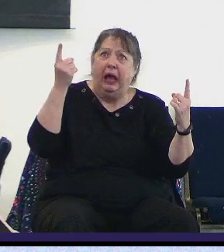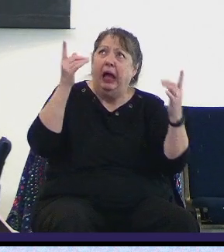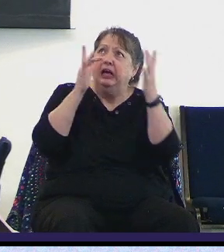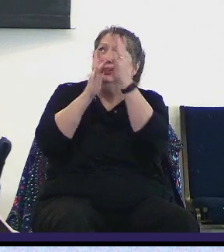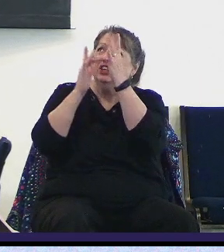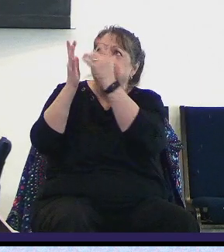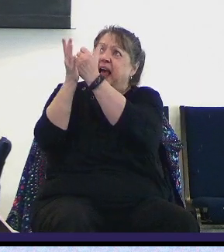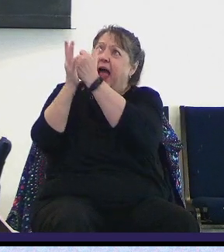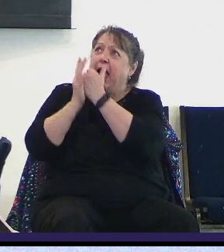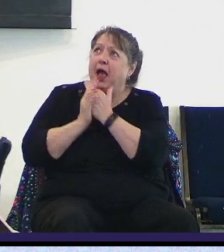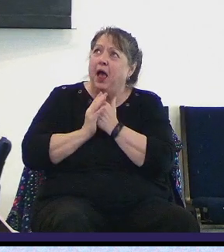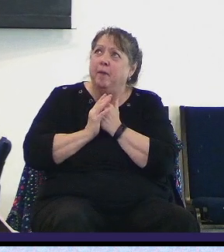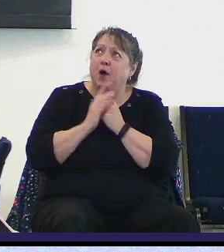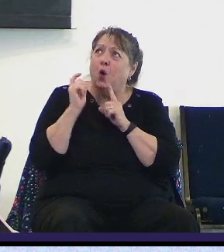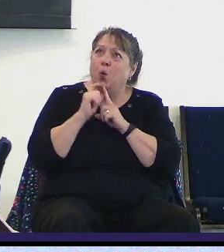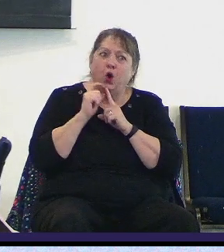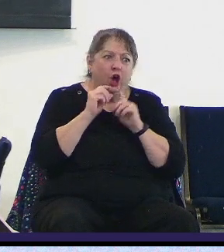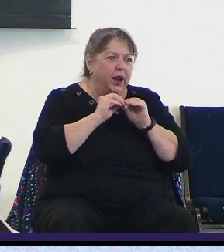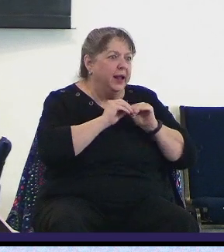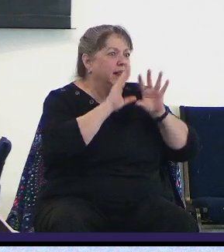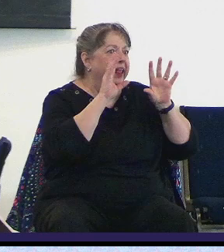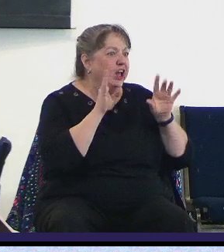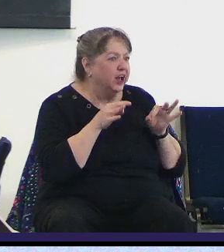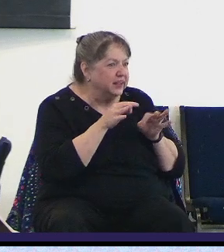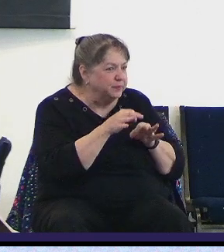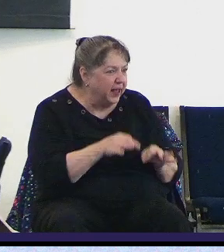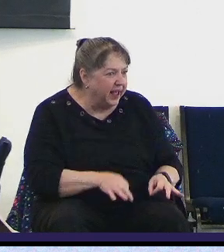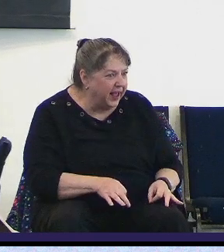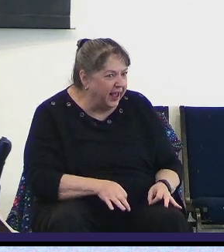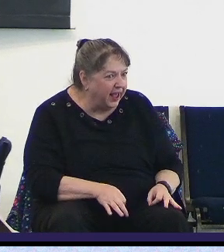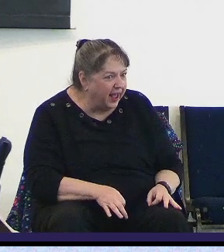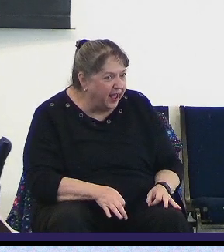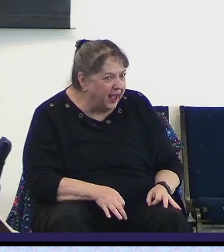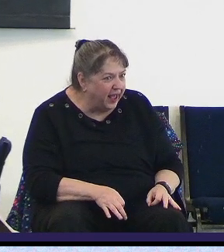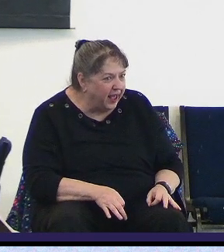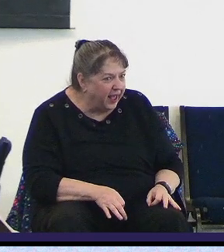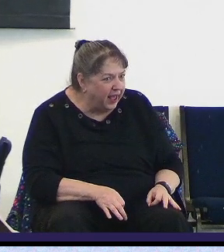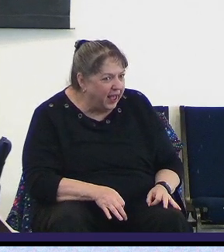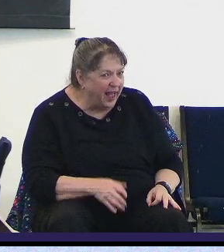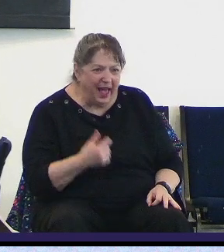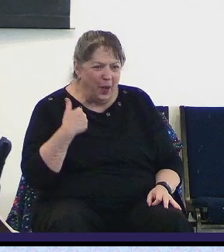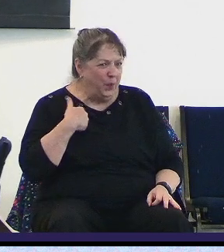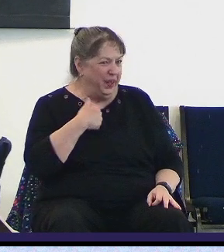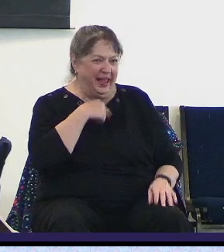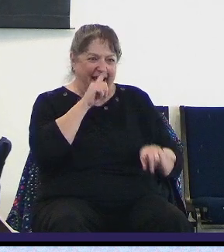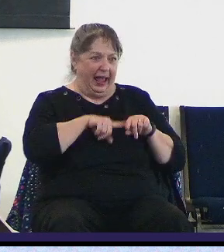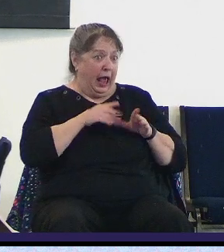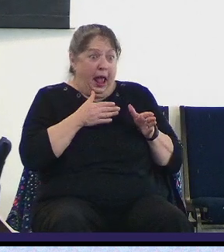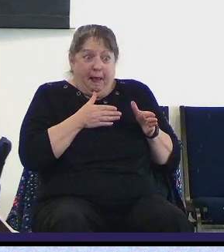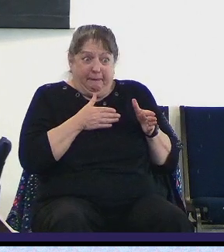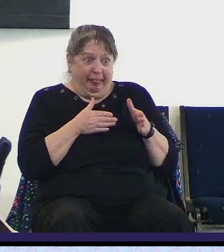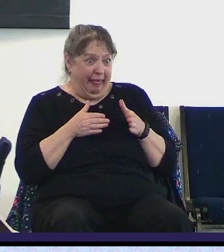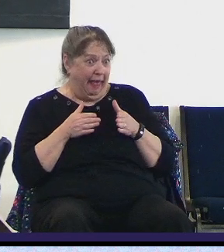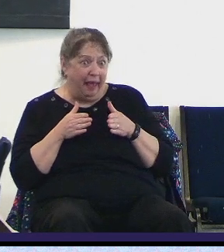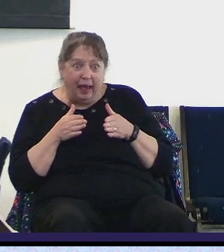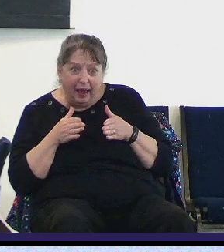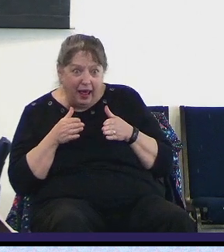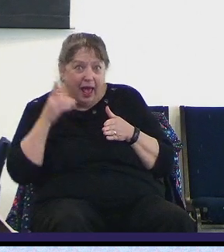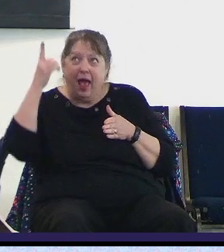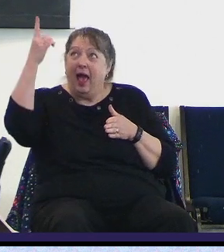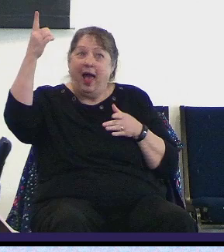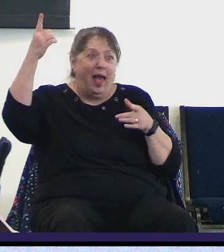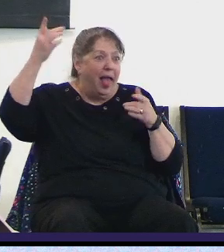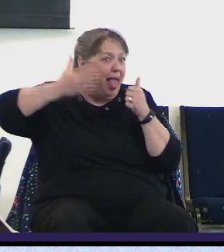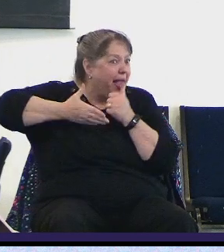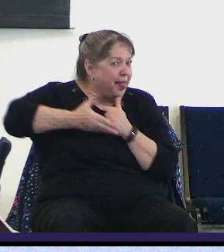them, but it worked. Of course you didn't, because you didn't plan it. We don't plan those things. And so Jesus is the